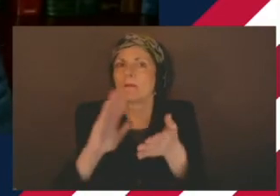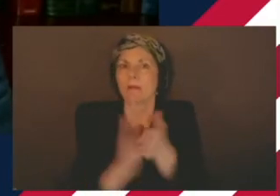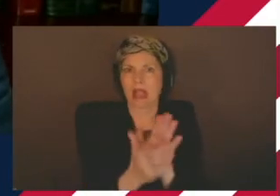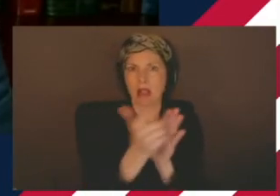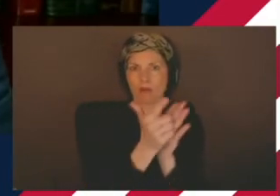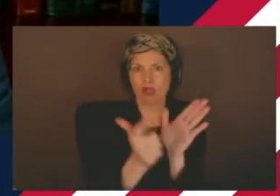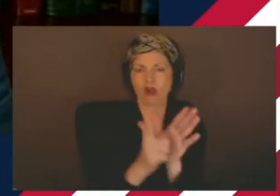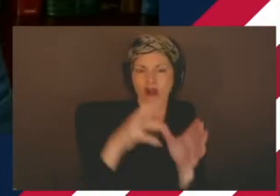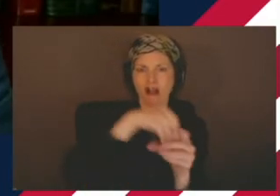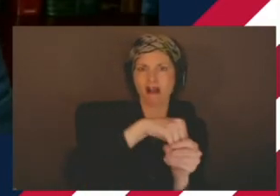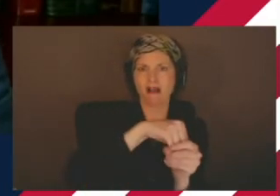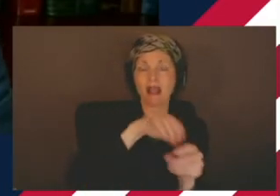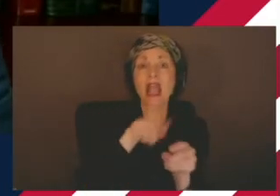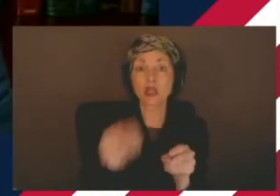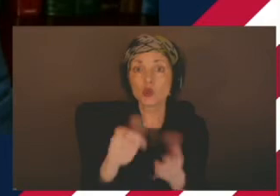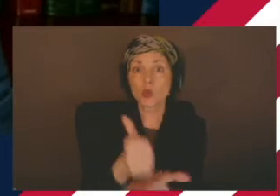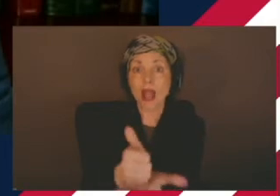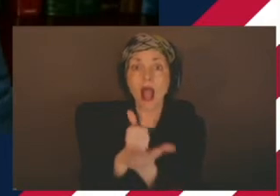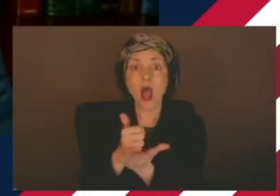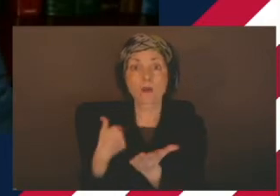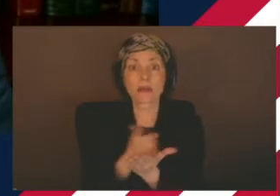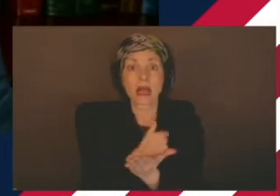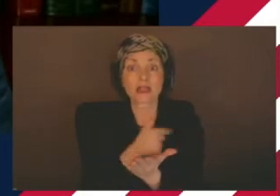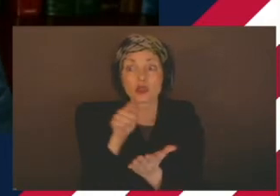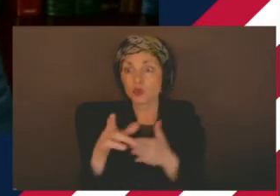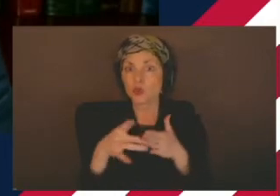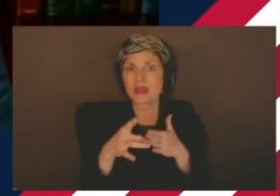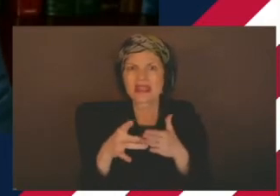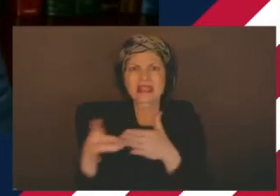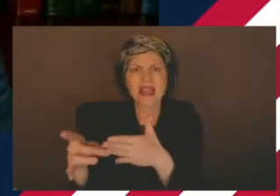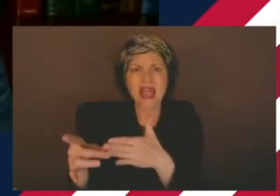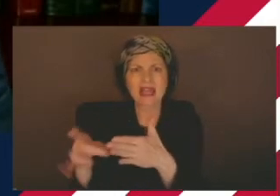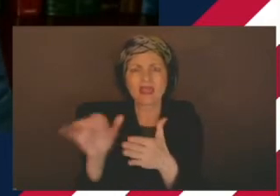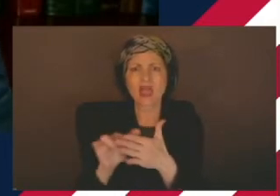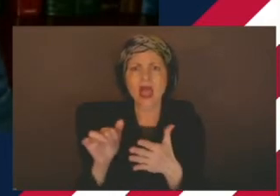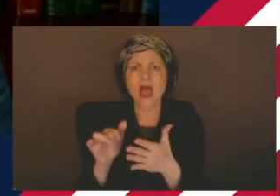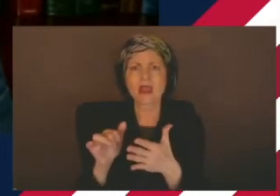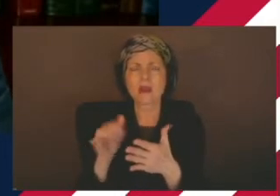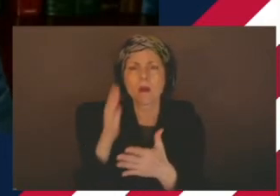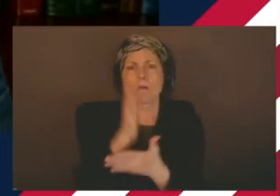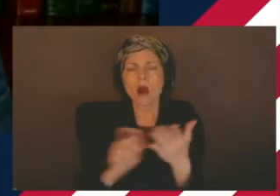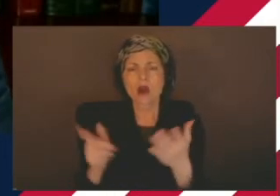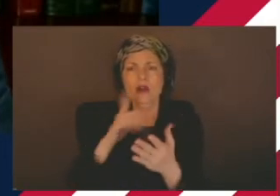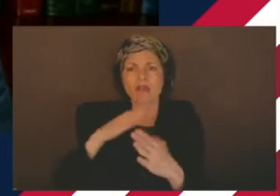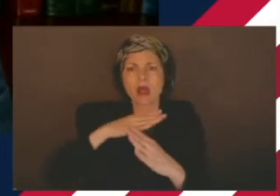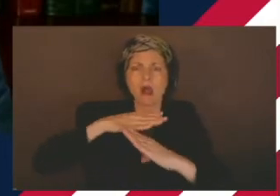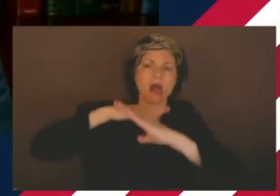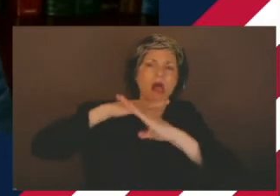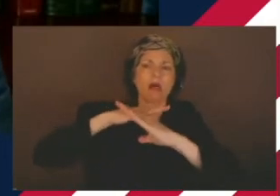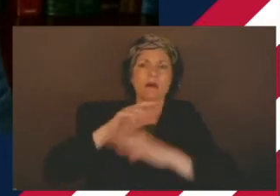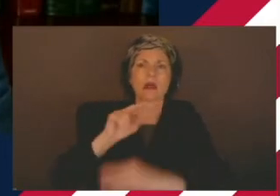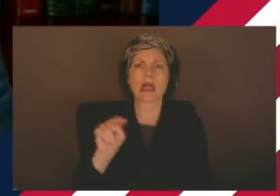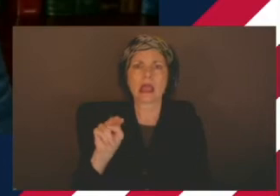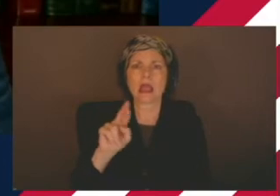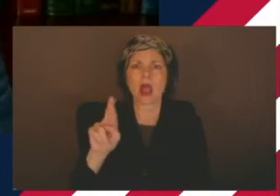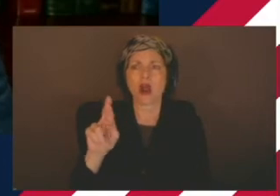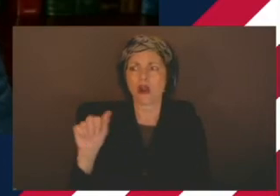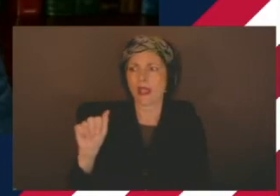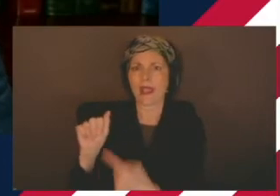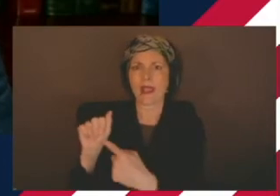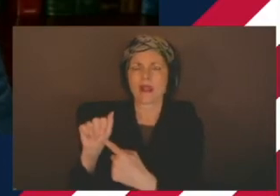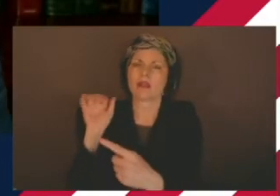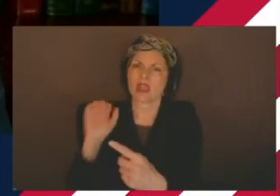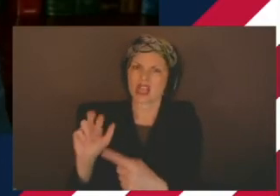way to get through at least part of the brick wall that is the NRA, that is the Republican Party.